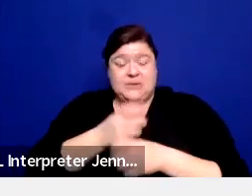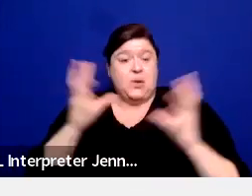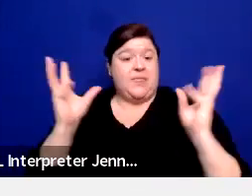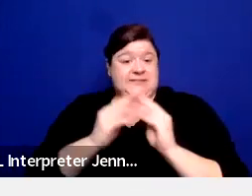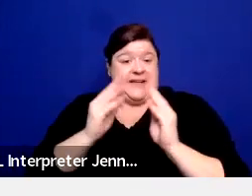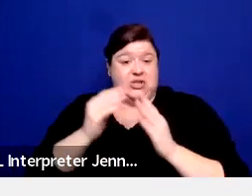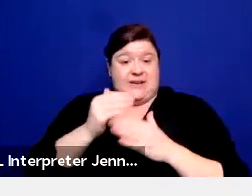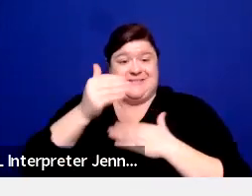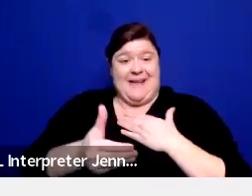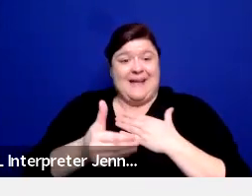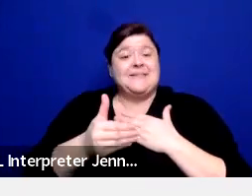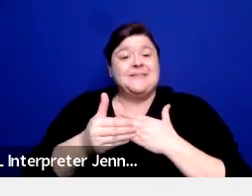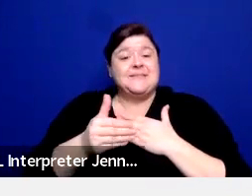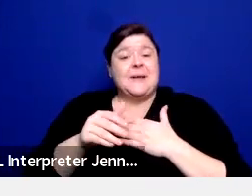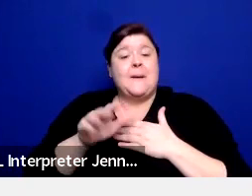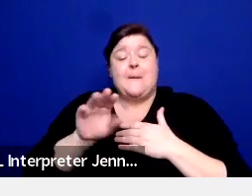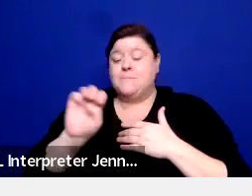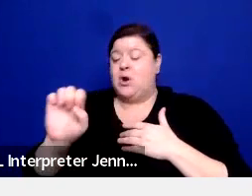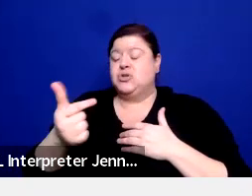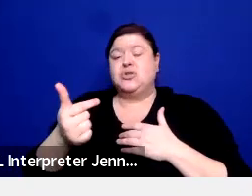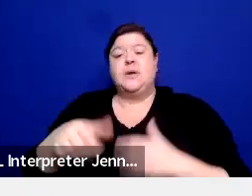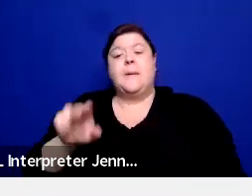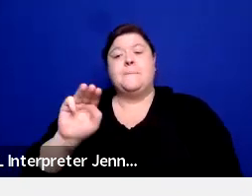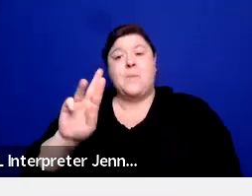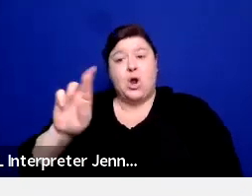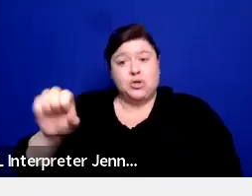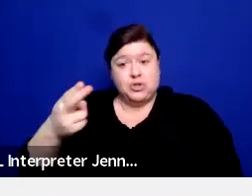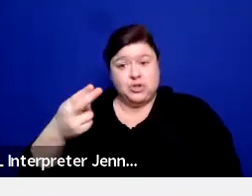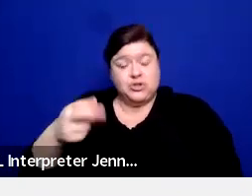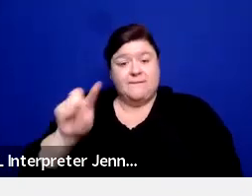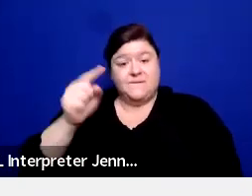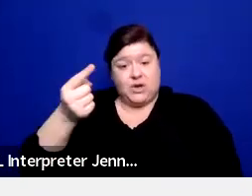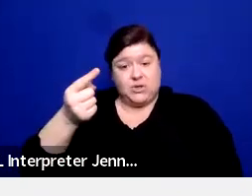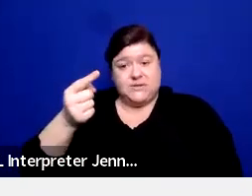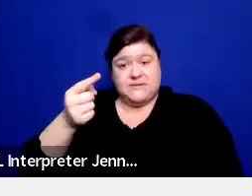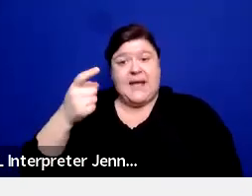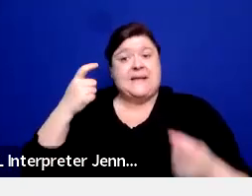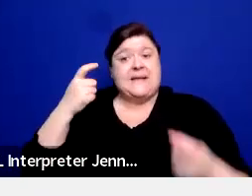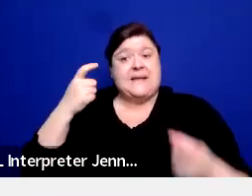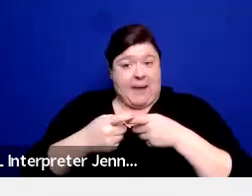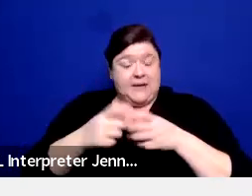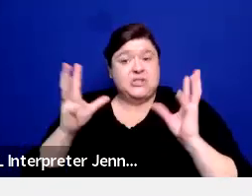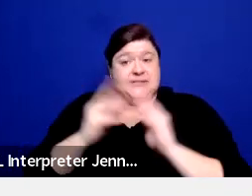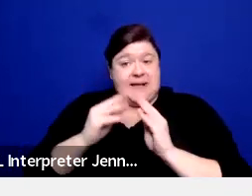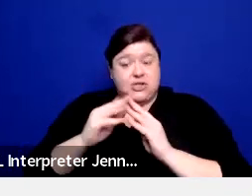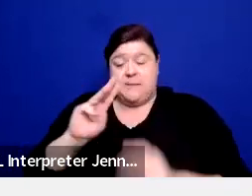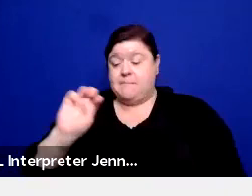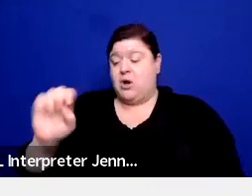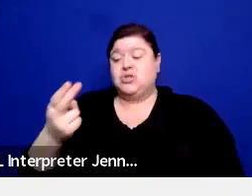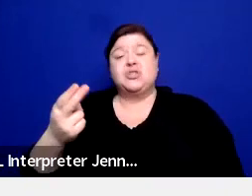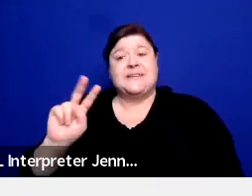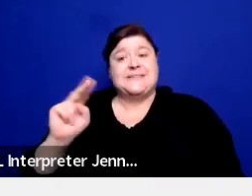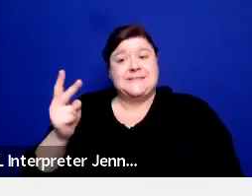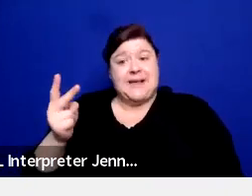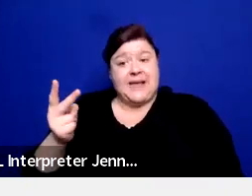is scheduled to happen on March 1st with a Spanish session on March 2nd. And we plan to talk a lot